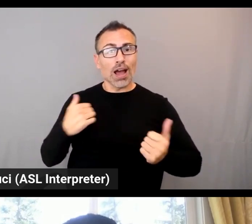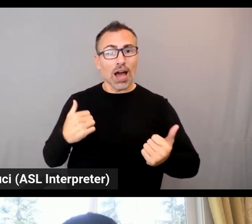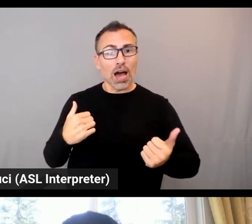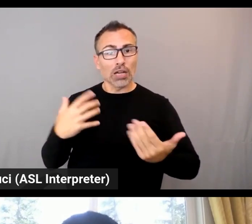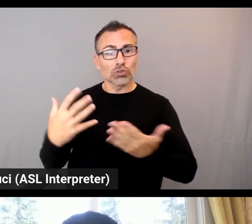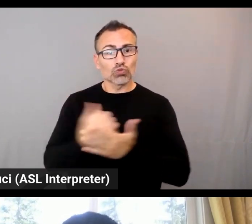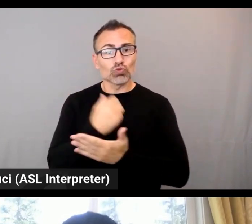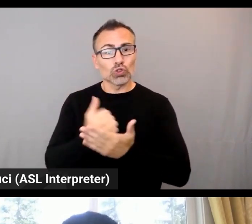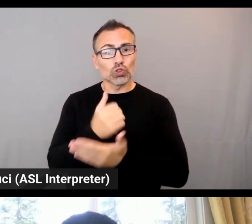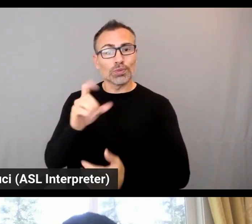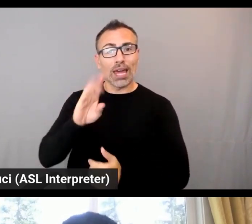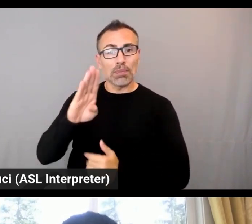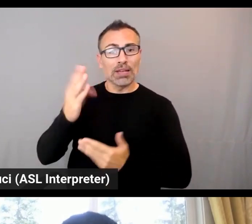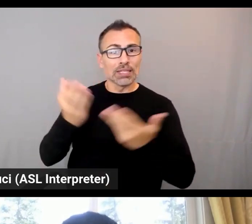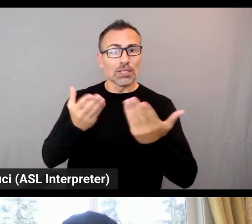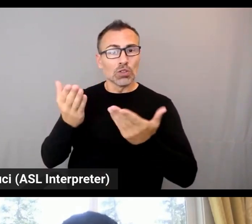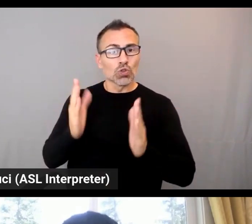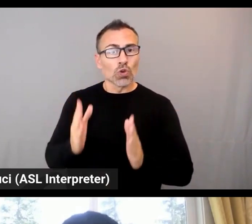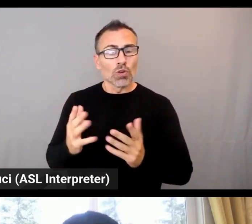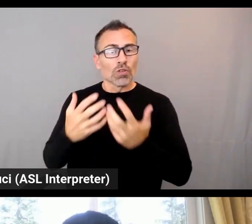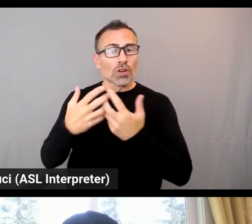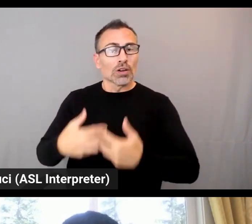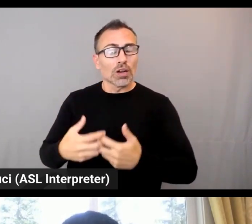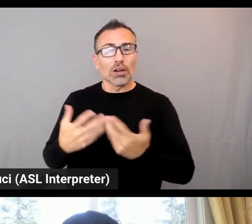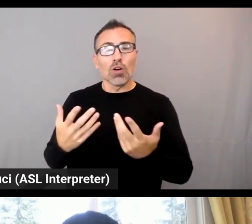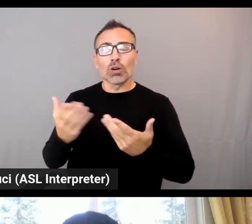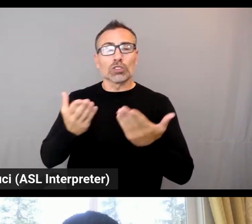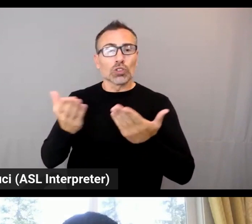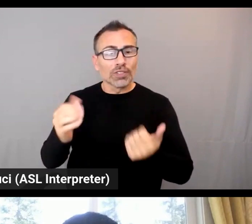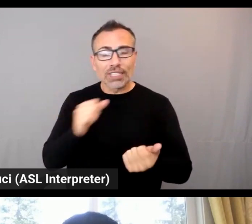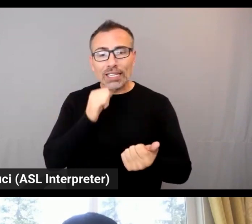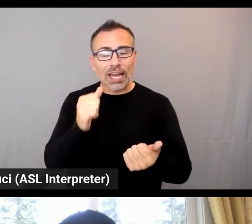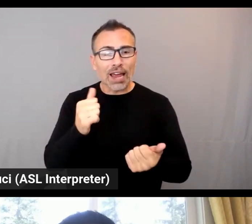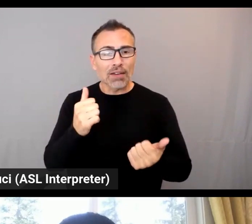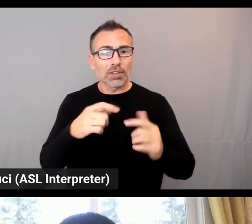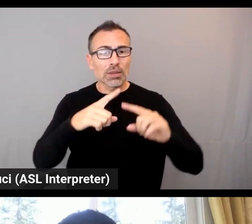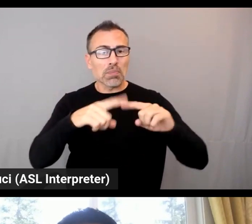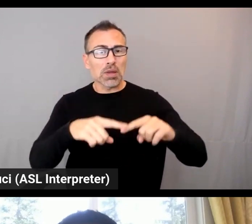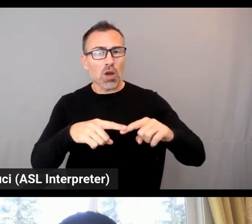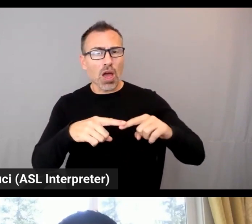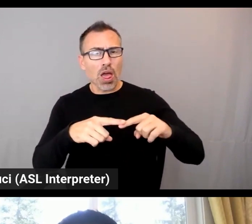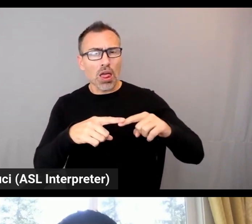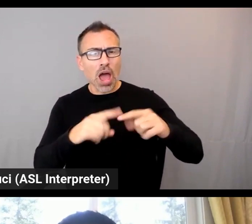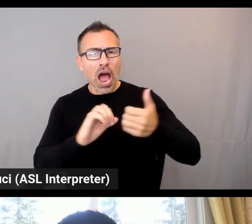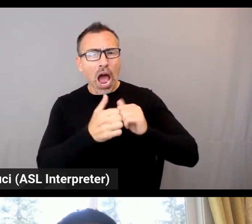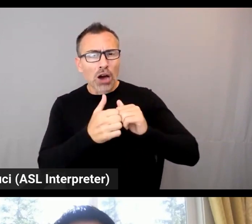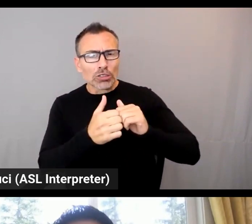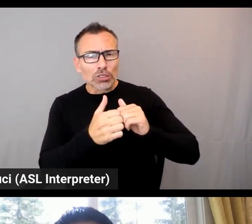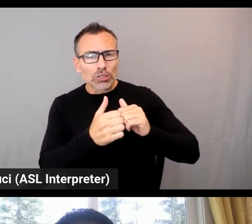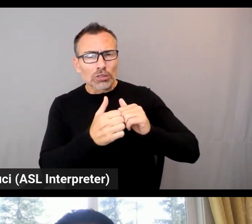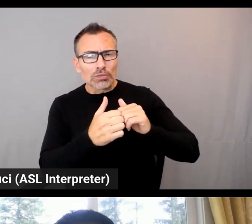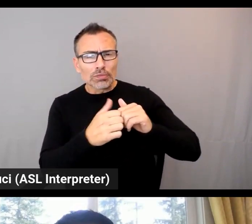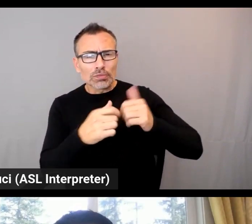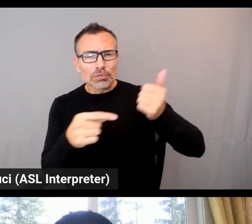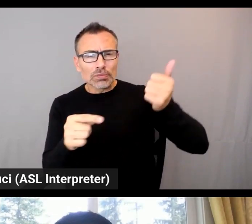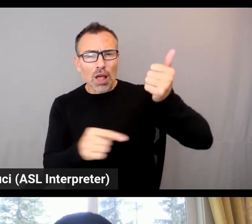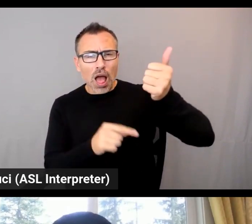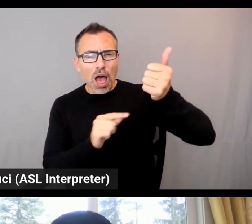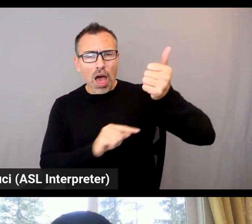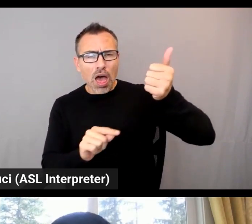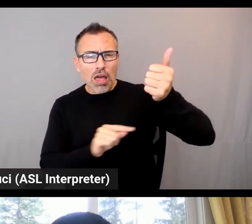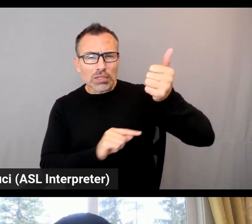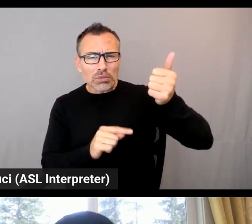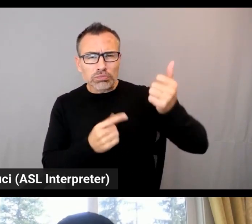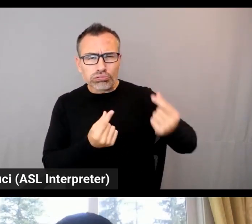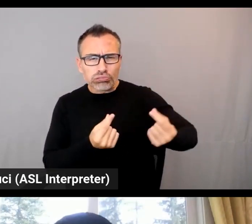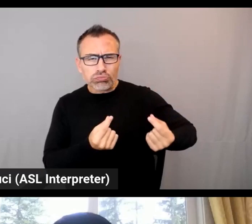and not necessarily have to worry about the underlying infrastructure. Thanks for simplifying it for me. I'm like I said,